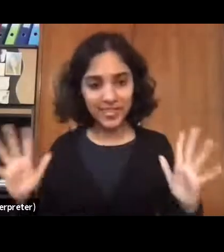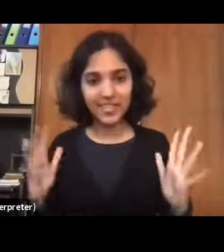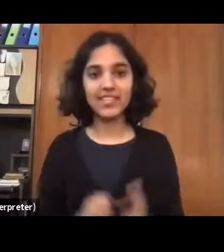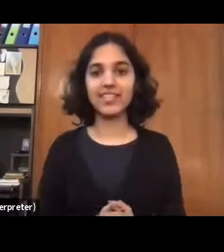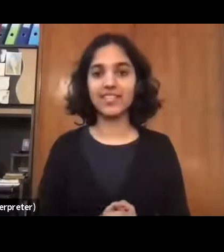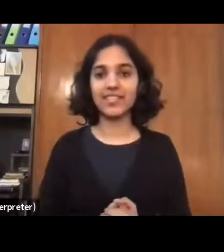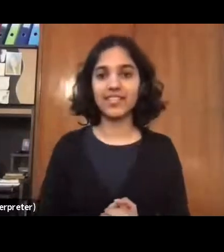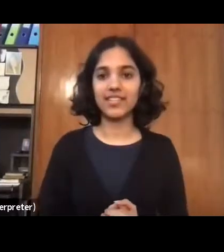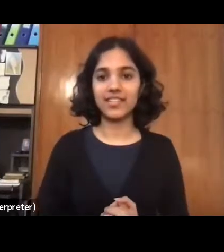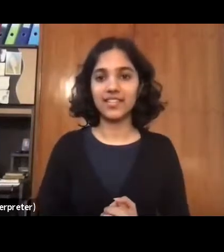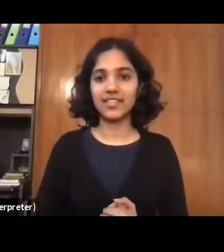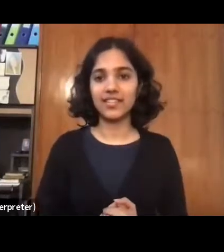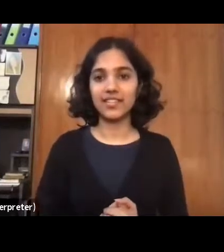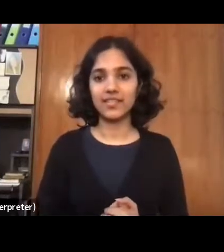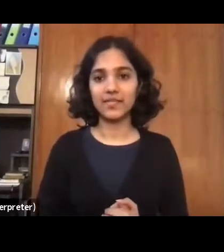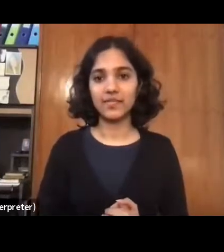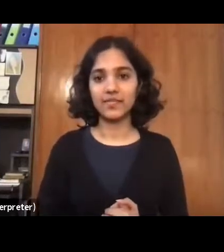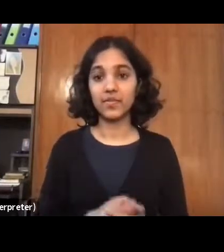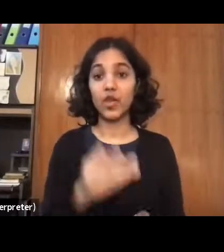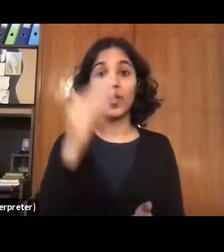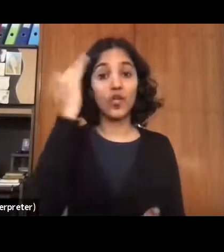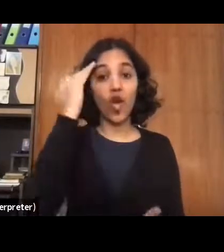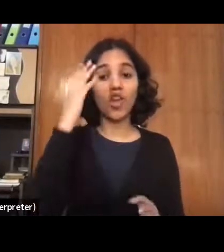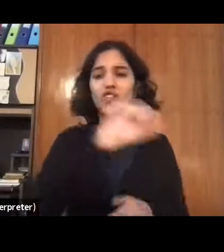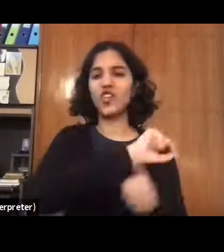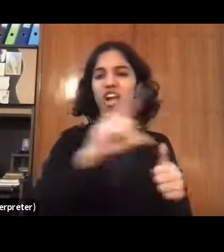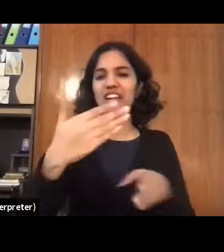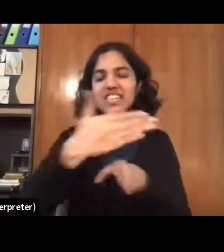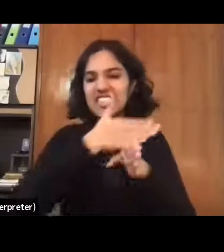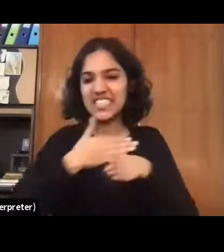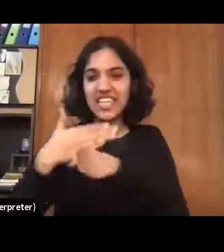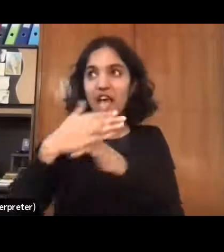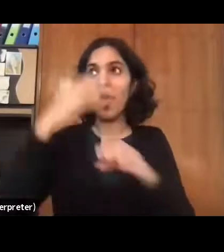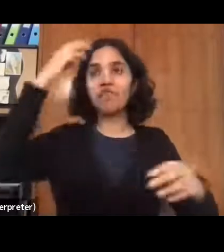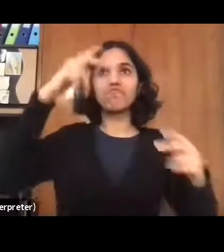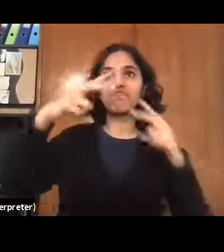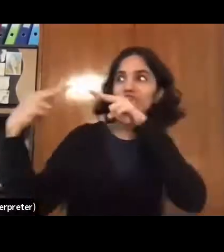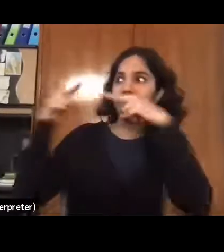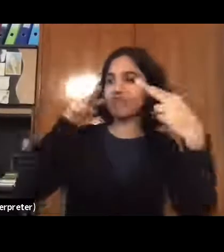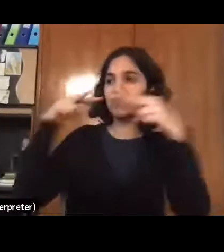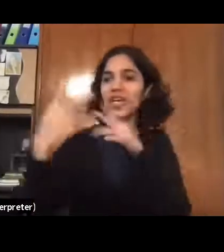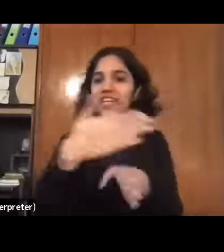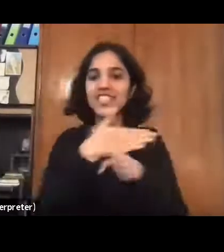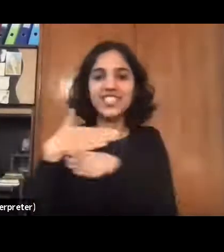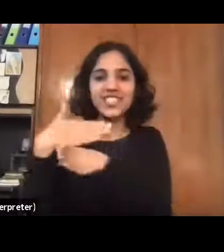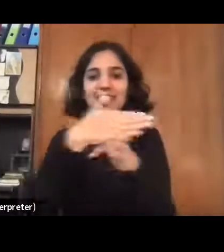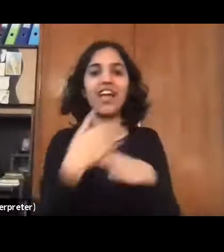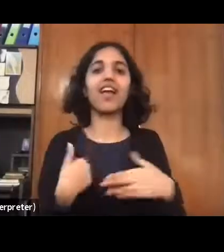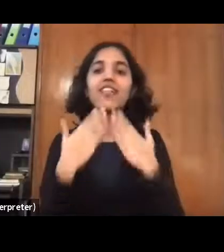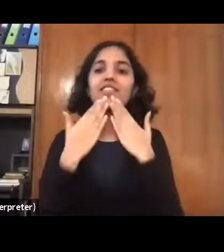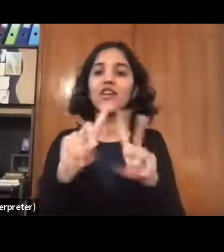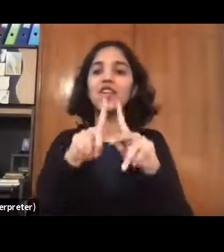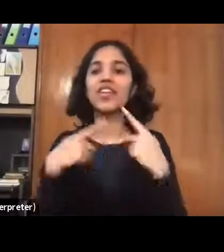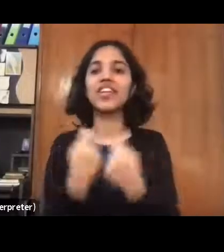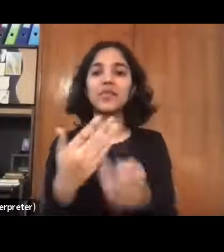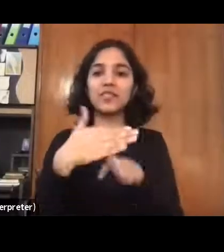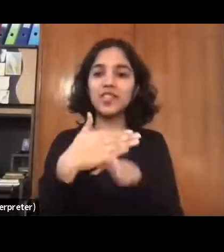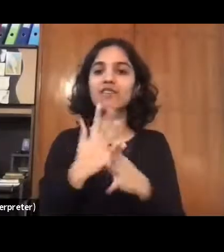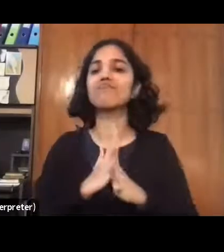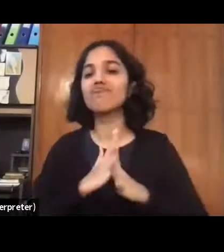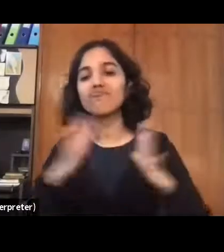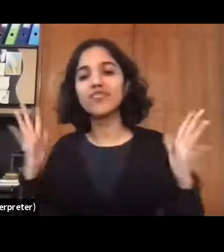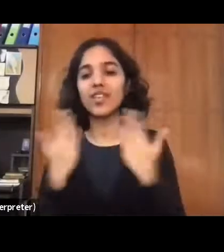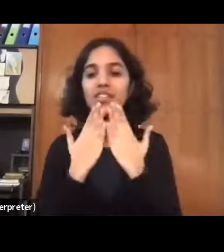the kind of knowledge that you have shared and your perspective that you've shared on each of your theme, and you come with so much